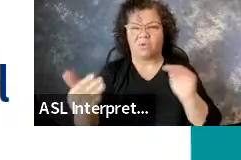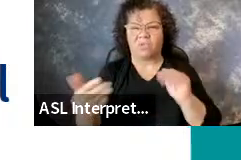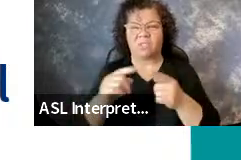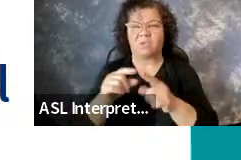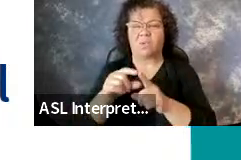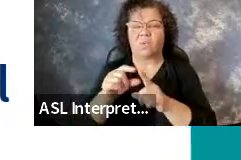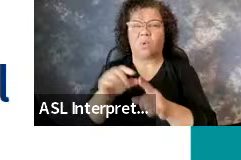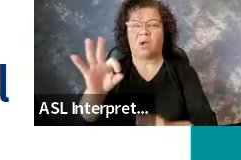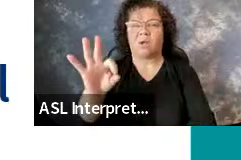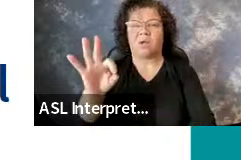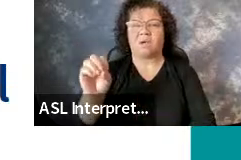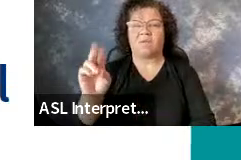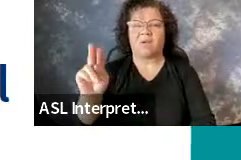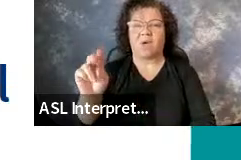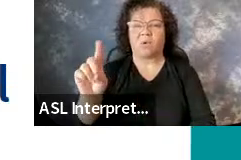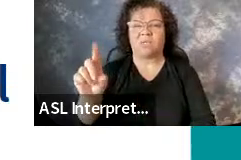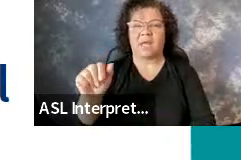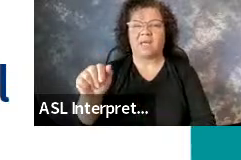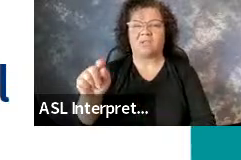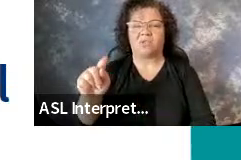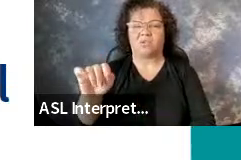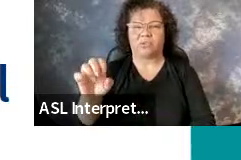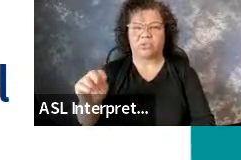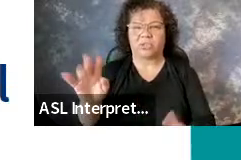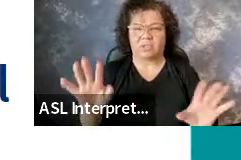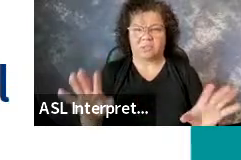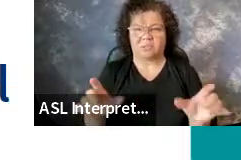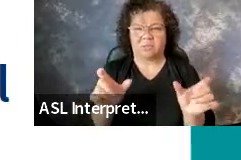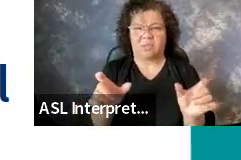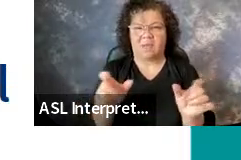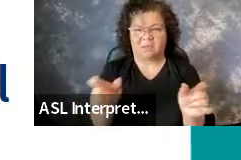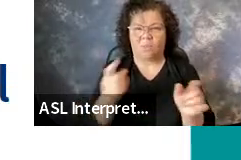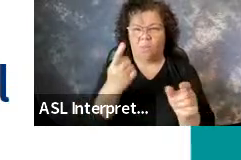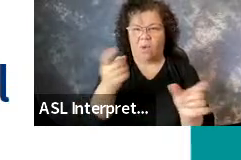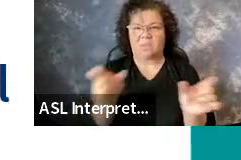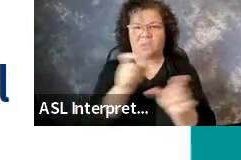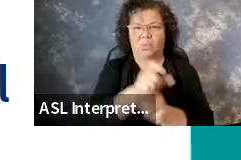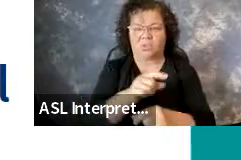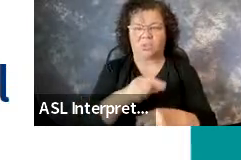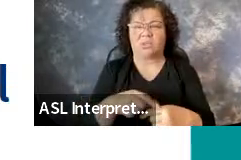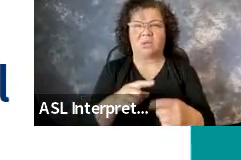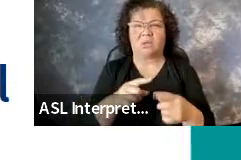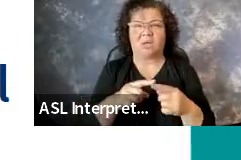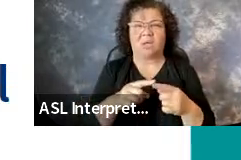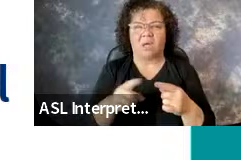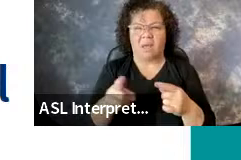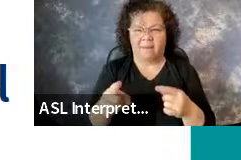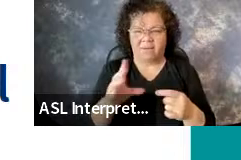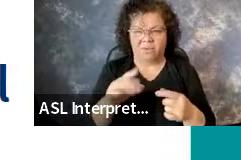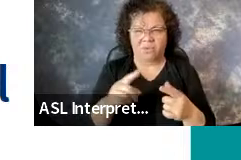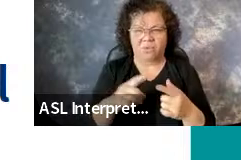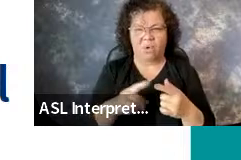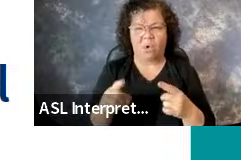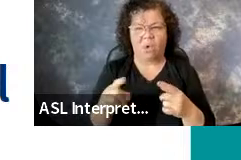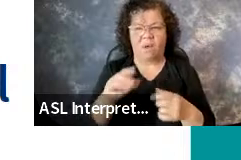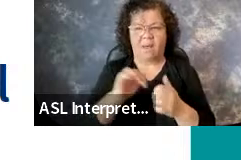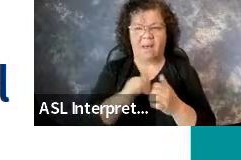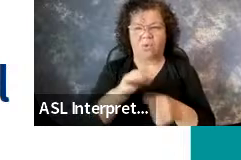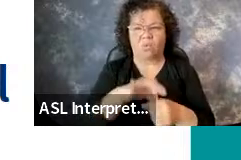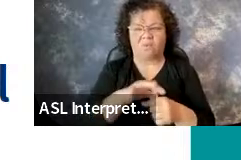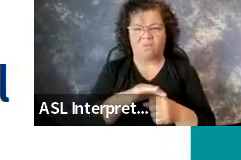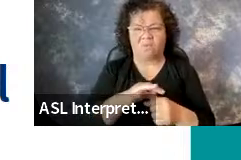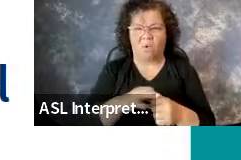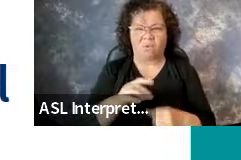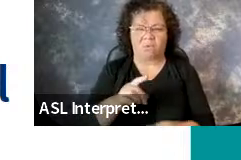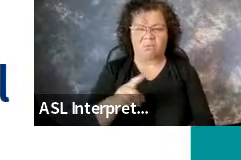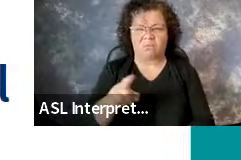on this category of avoid further harm, community benefits? So go ahead and keep your hands up for us. Priya,